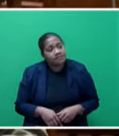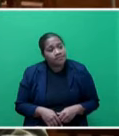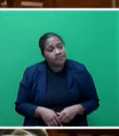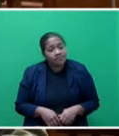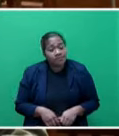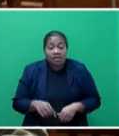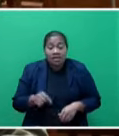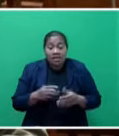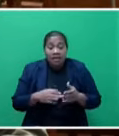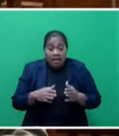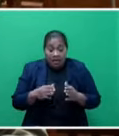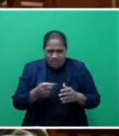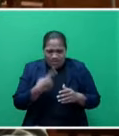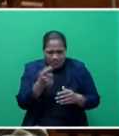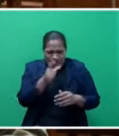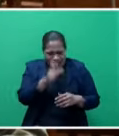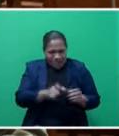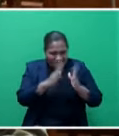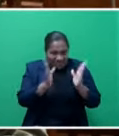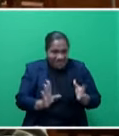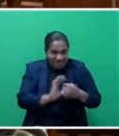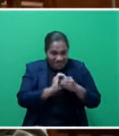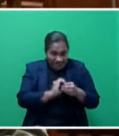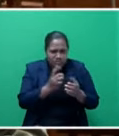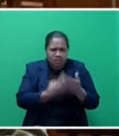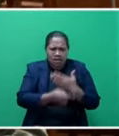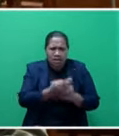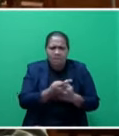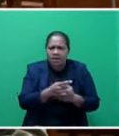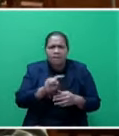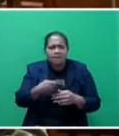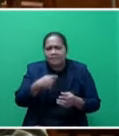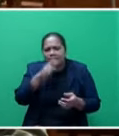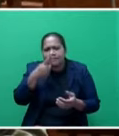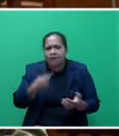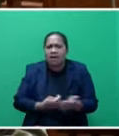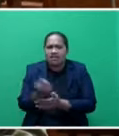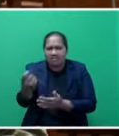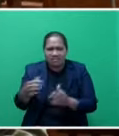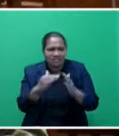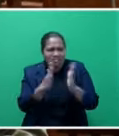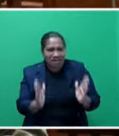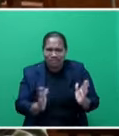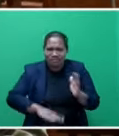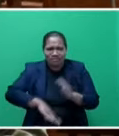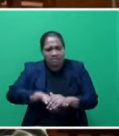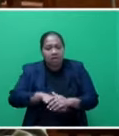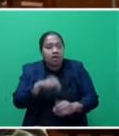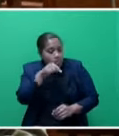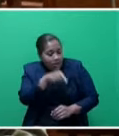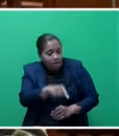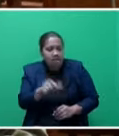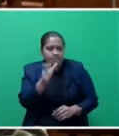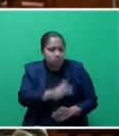act, has an existing arrangement with a mortgagee. Those ones will be protected. But the effect of COVID